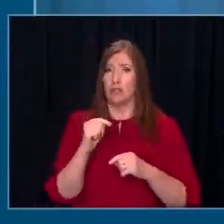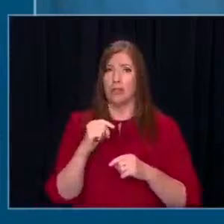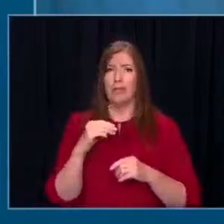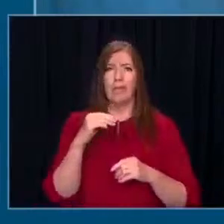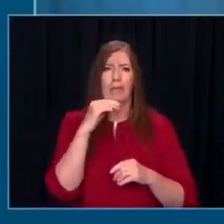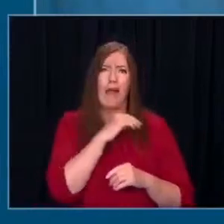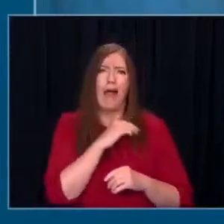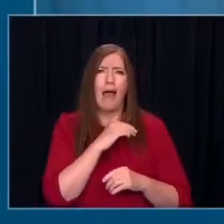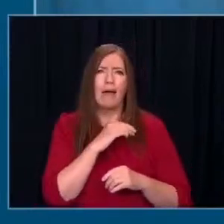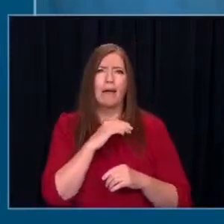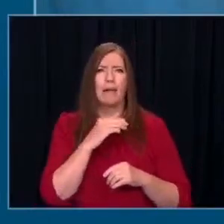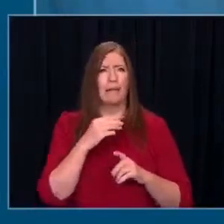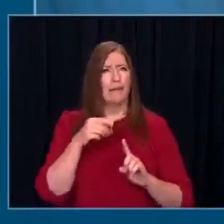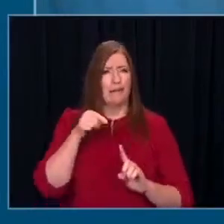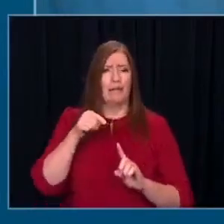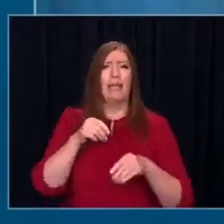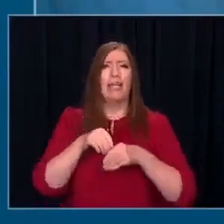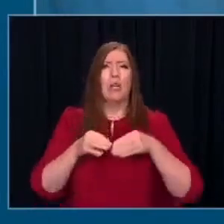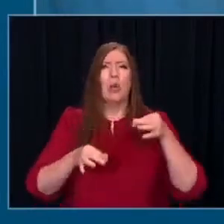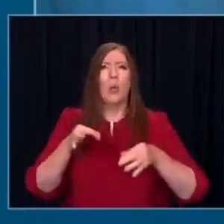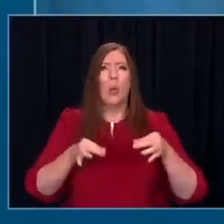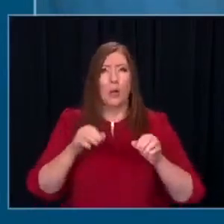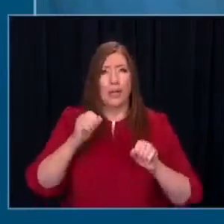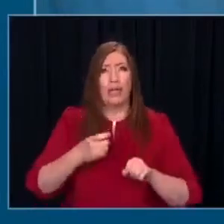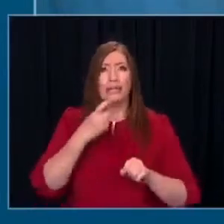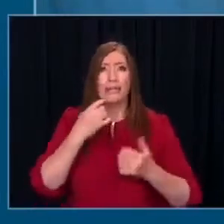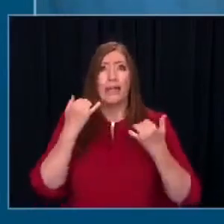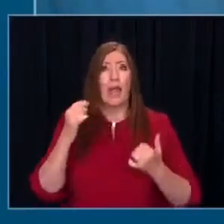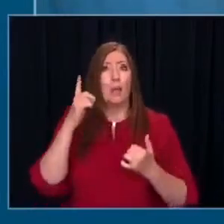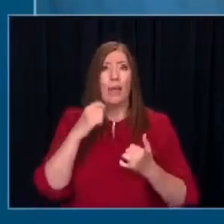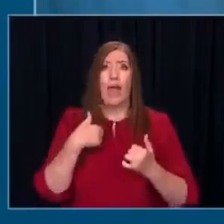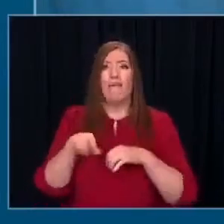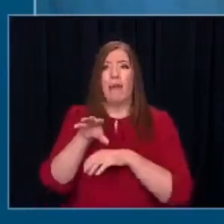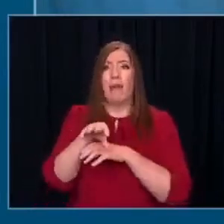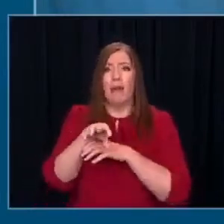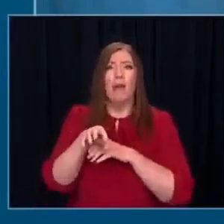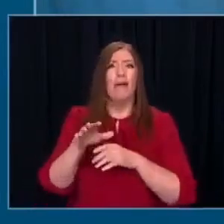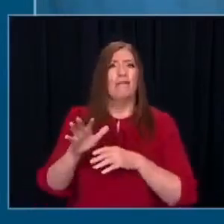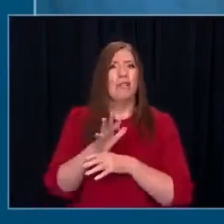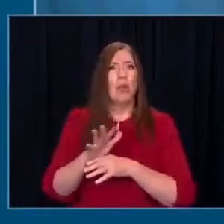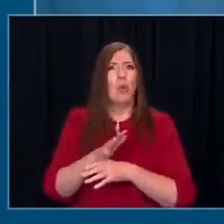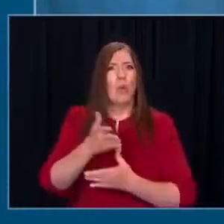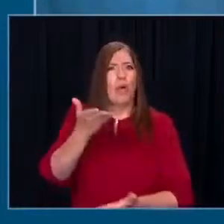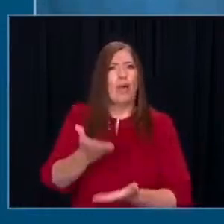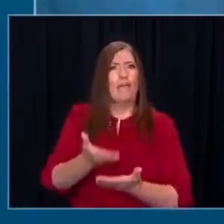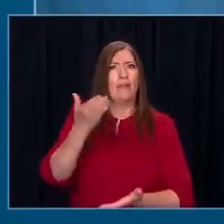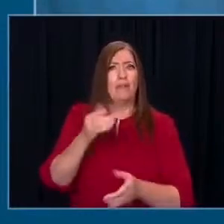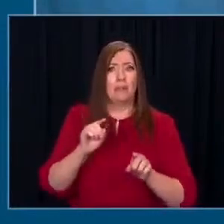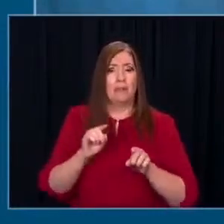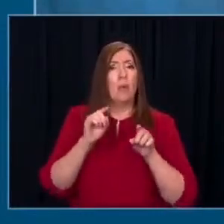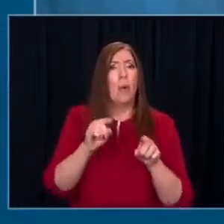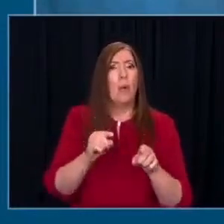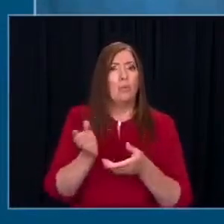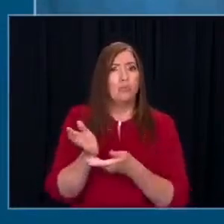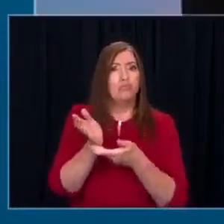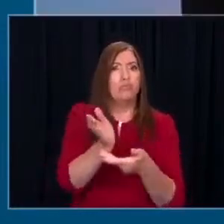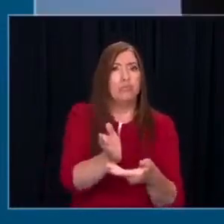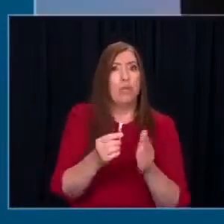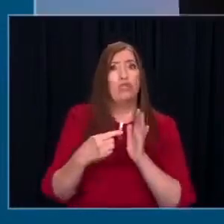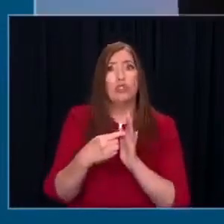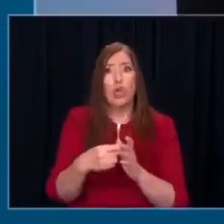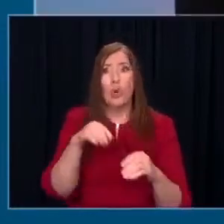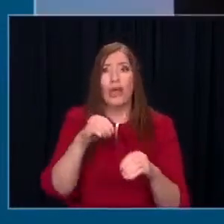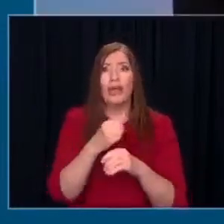perjure themselves, and how I can say that now is because we have the video evidence that's going to his appeal Right. We'll see what happens